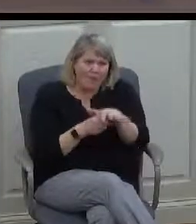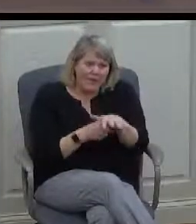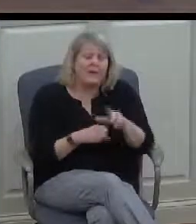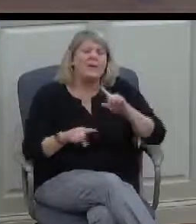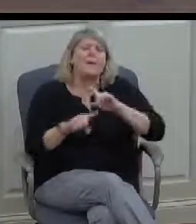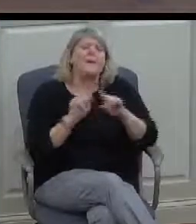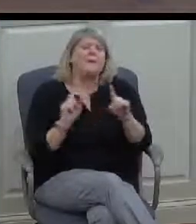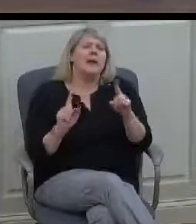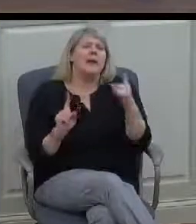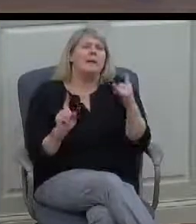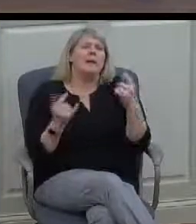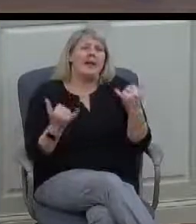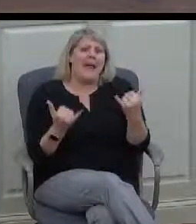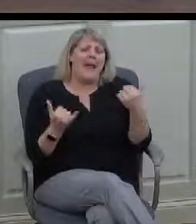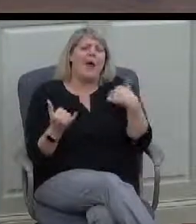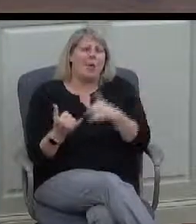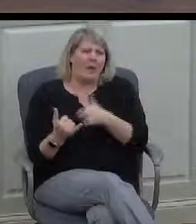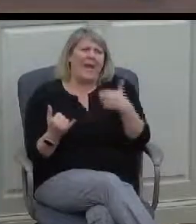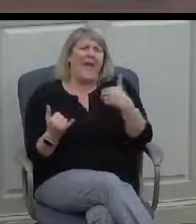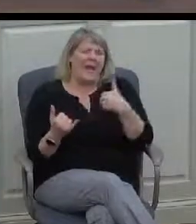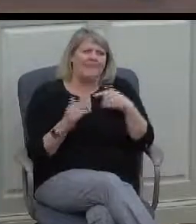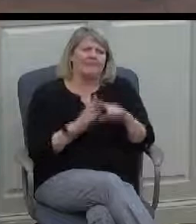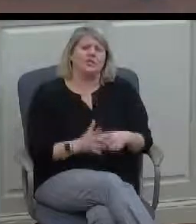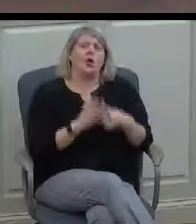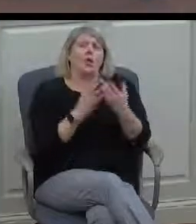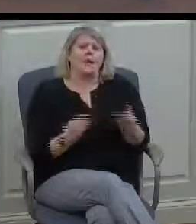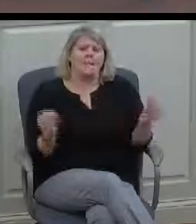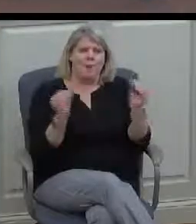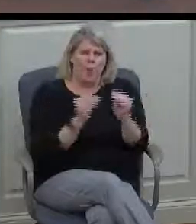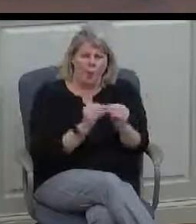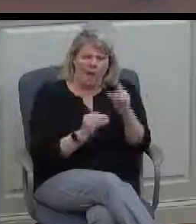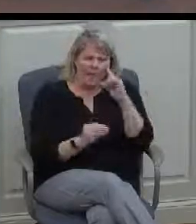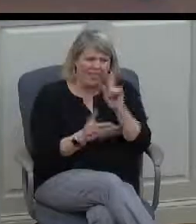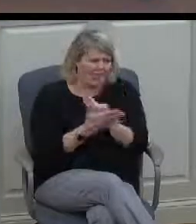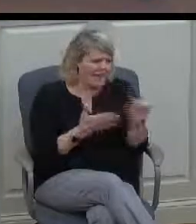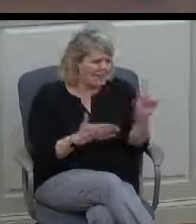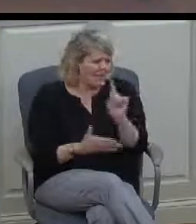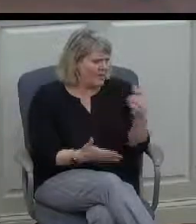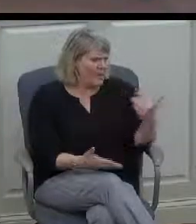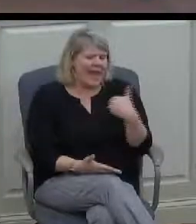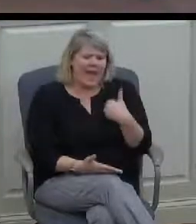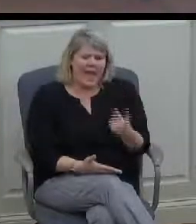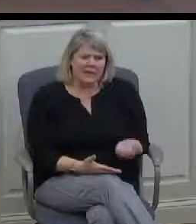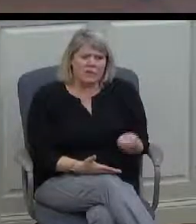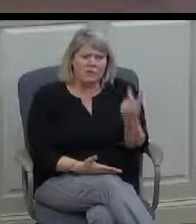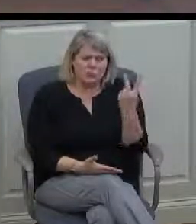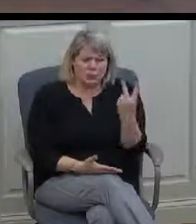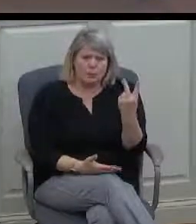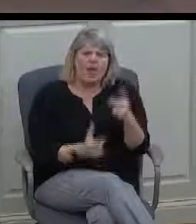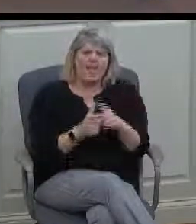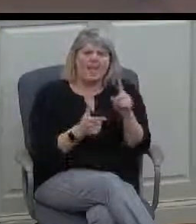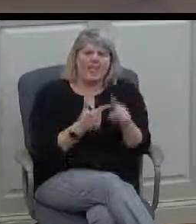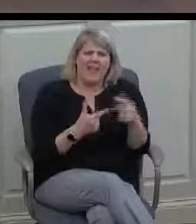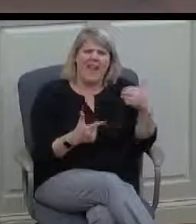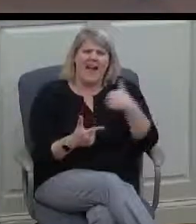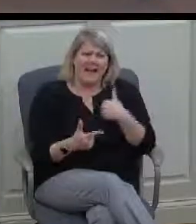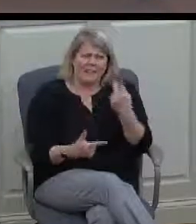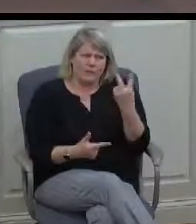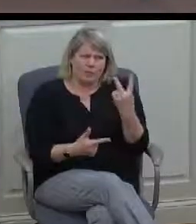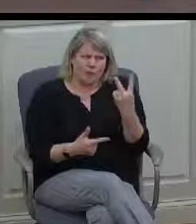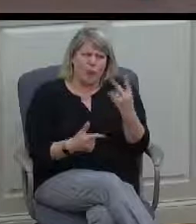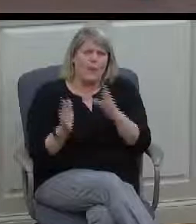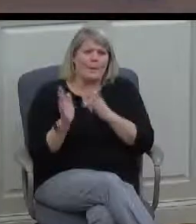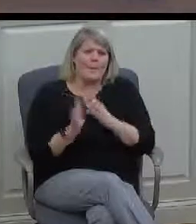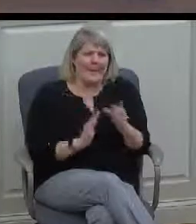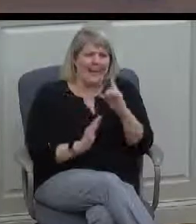up. We've had a couple actually last week and a couple already scheduled for this week. So we're trying